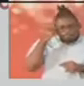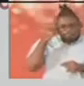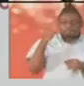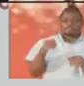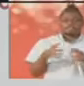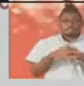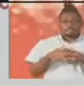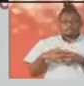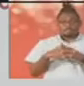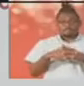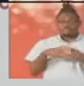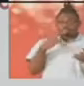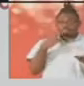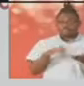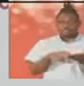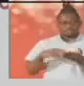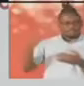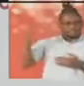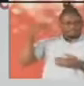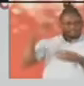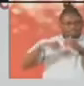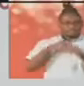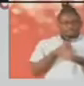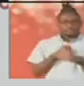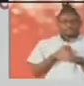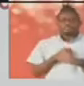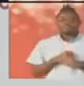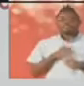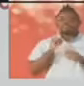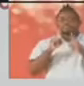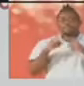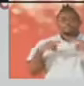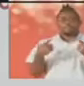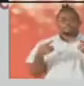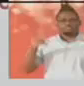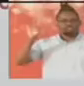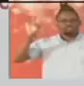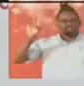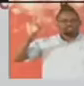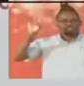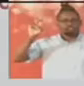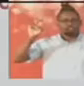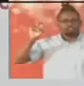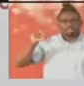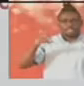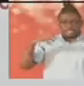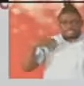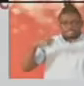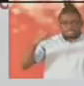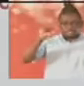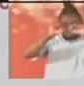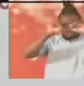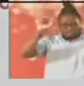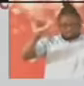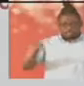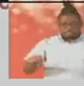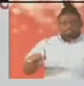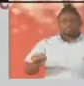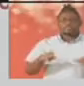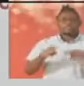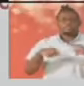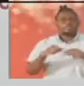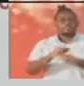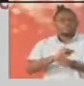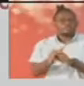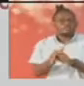article last year, 2020, that spoke to, the title was Health Systems Resilience, COVID-19 Response to Trinidad and Tobago, which some